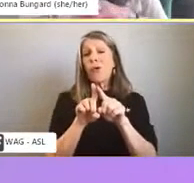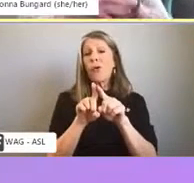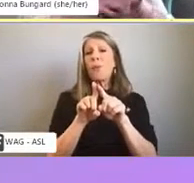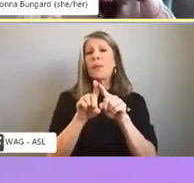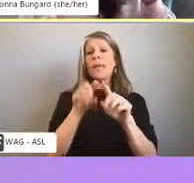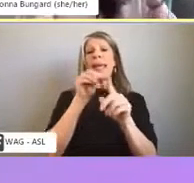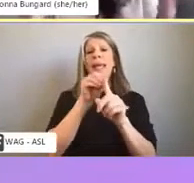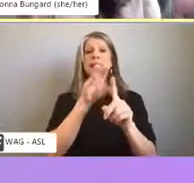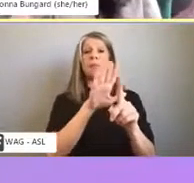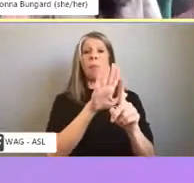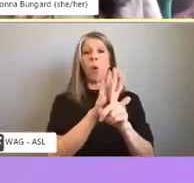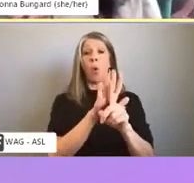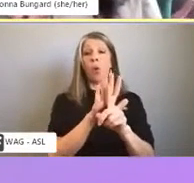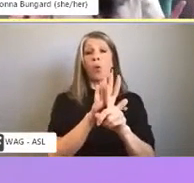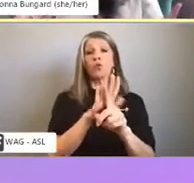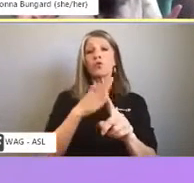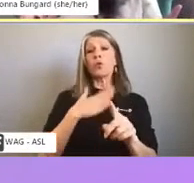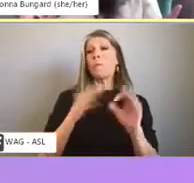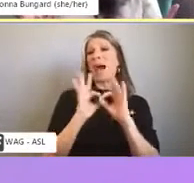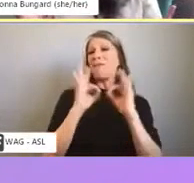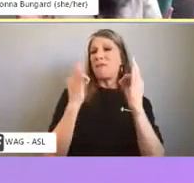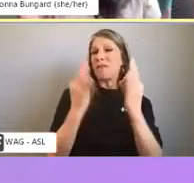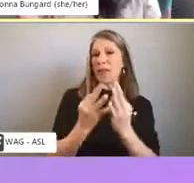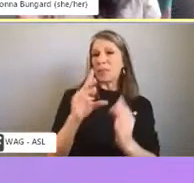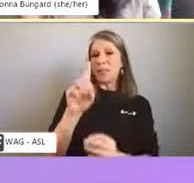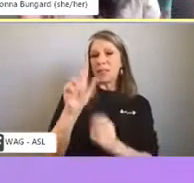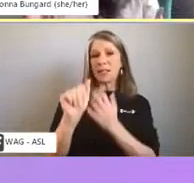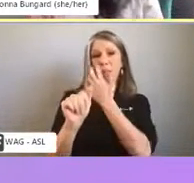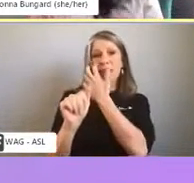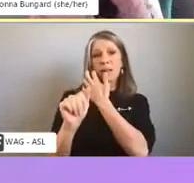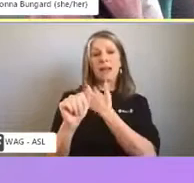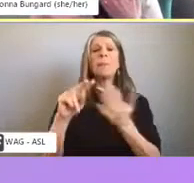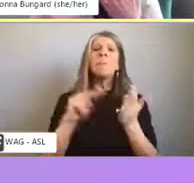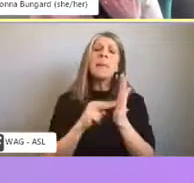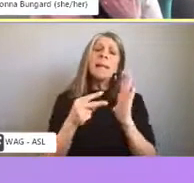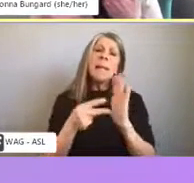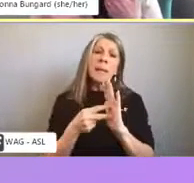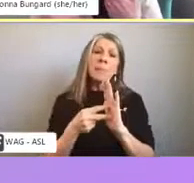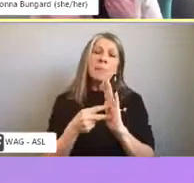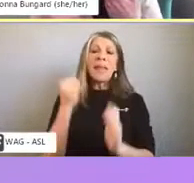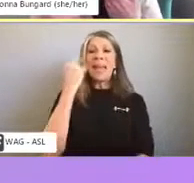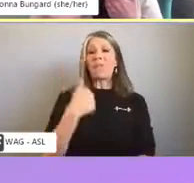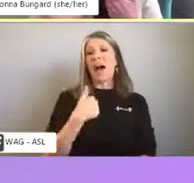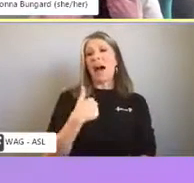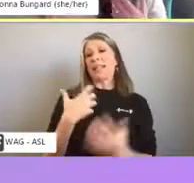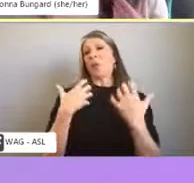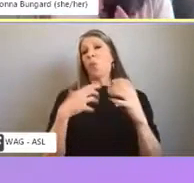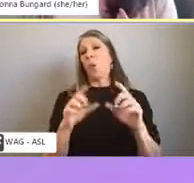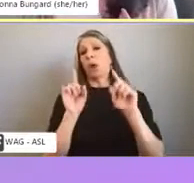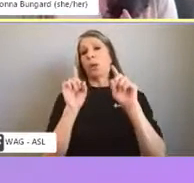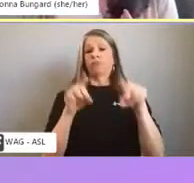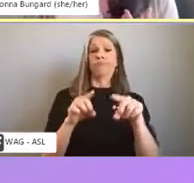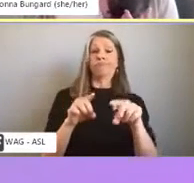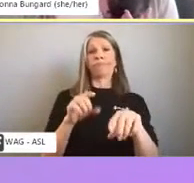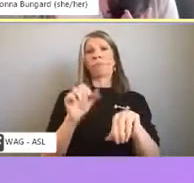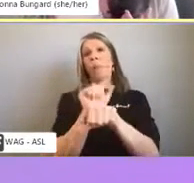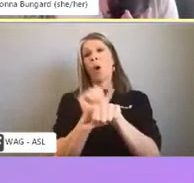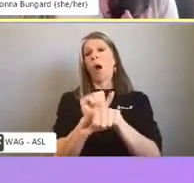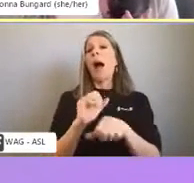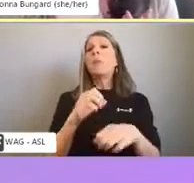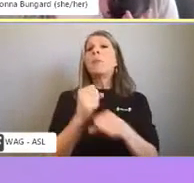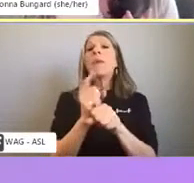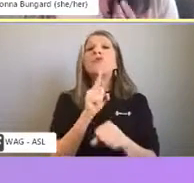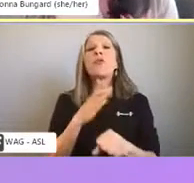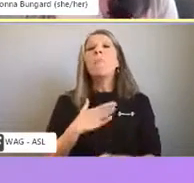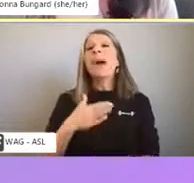to, my family's disabilities, meaning if I didn't want to have to do the chores alone, I made sure my sister, who was hard of